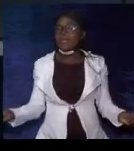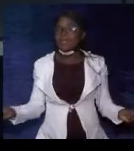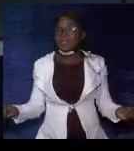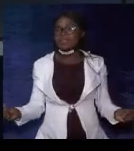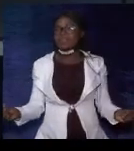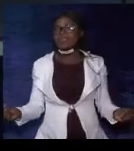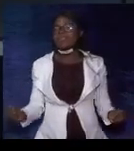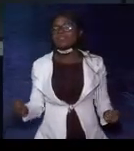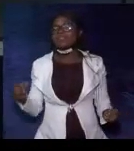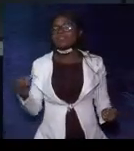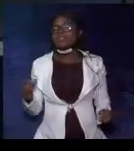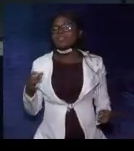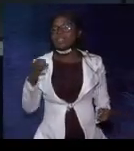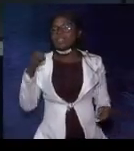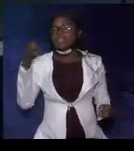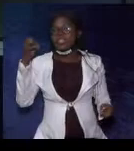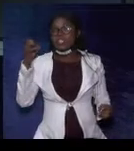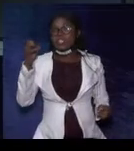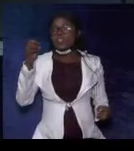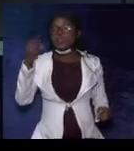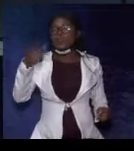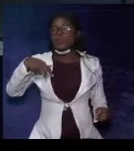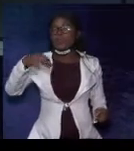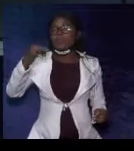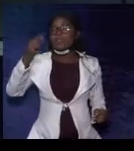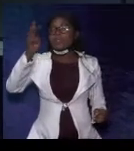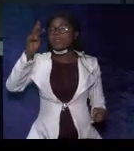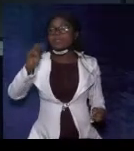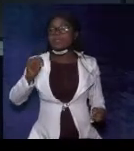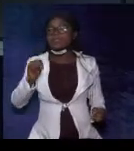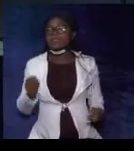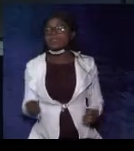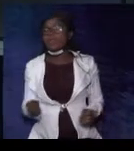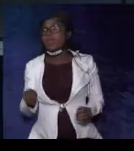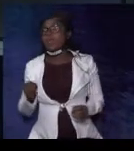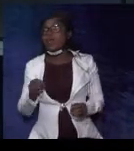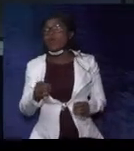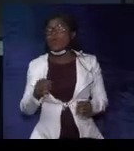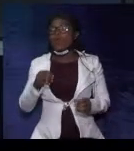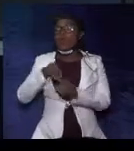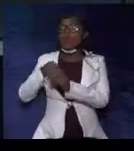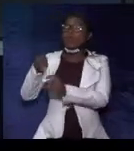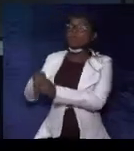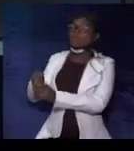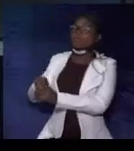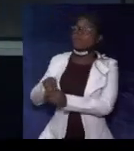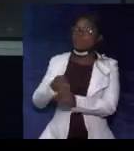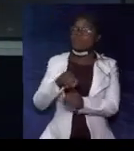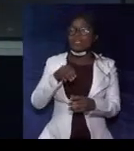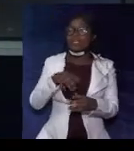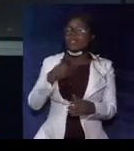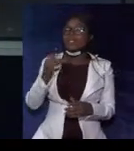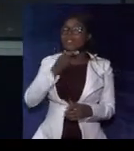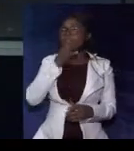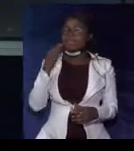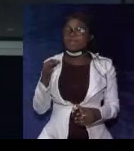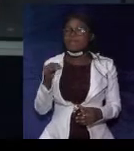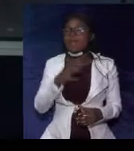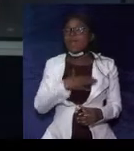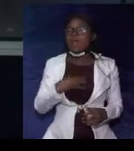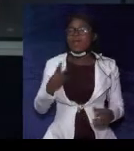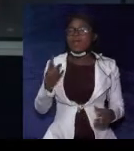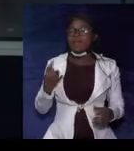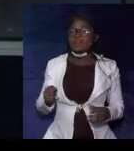storage. All these are what we refer to the asset owned by the farmer and the cash value of the items. So that is where